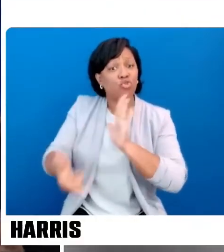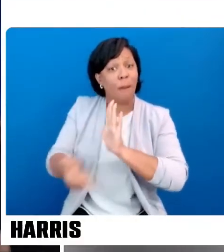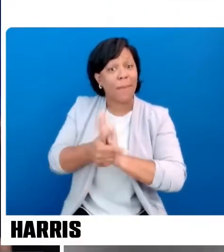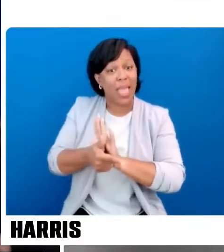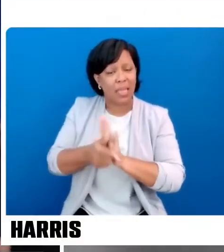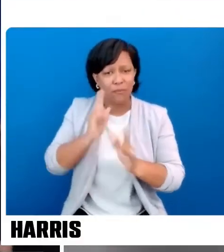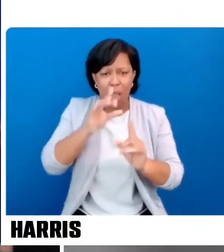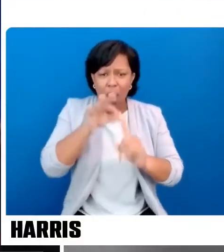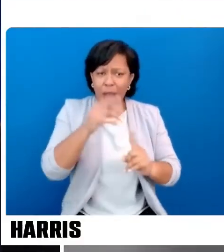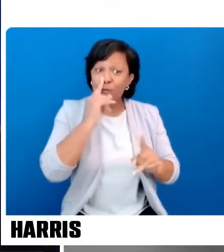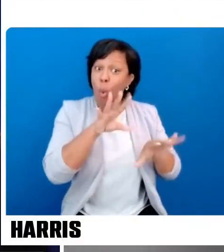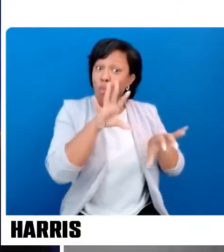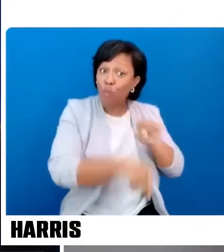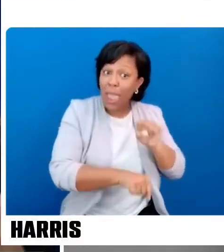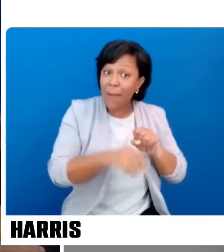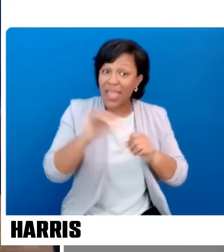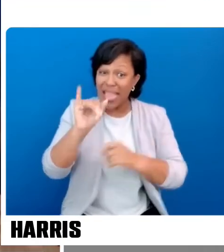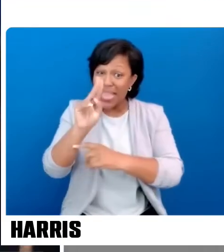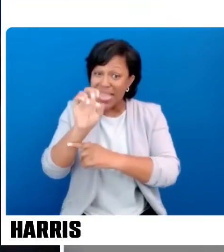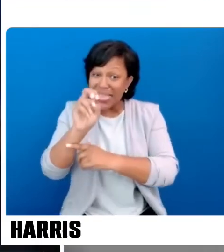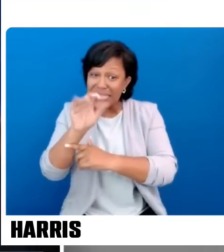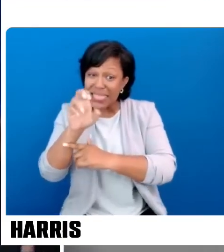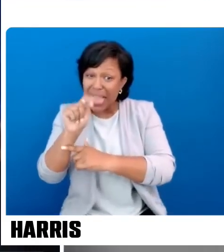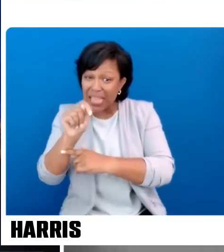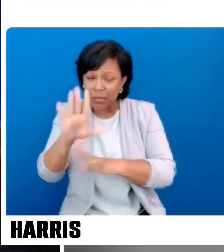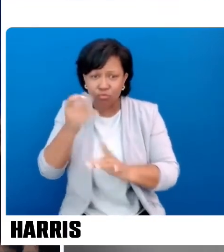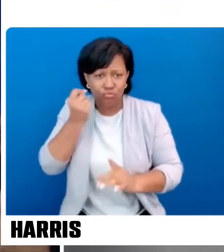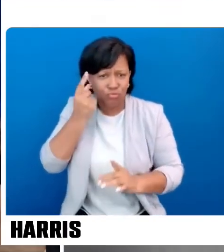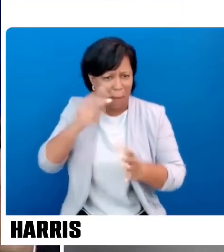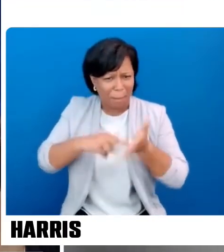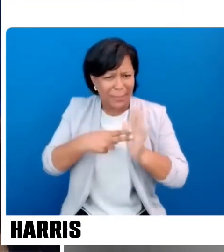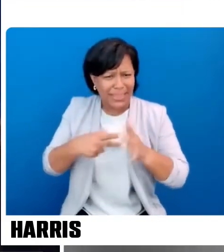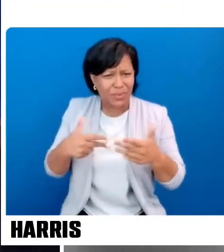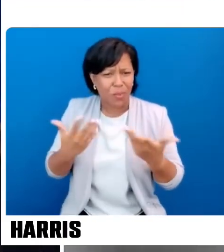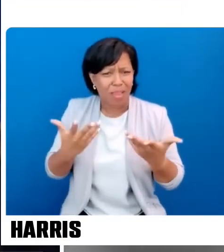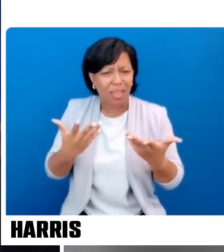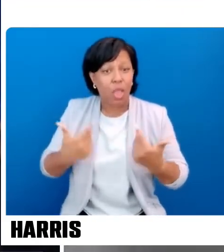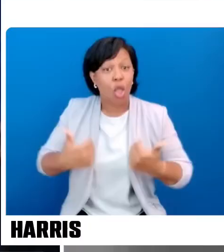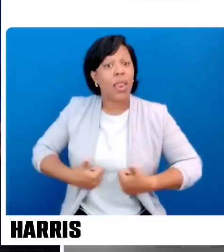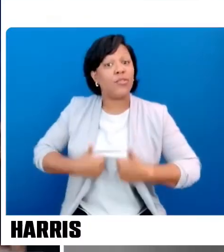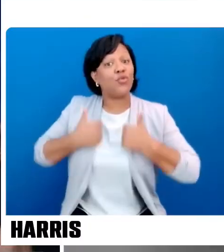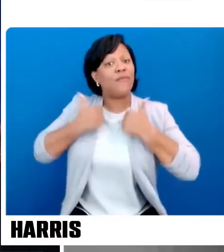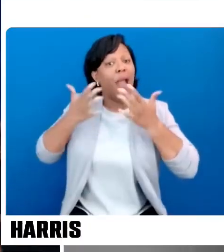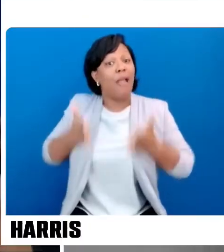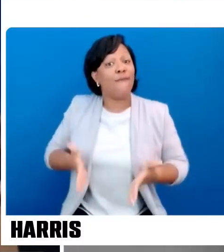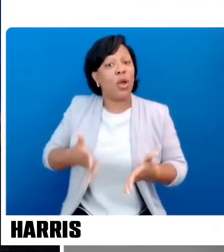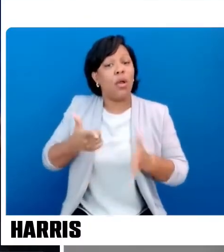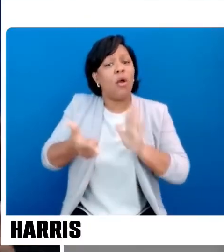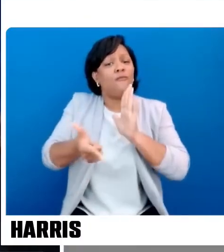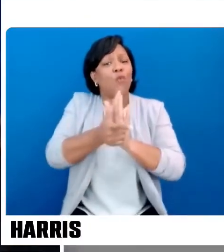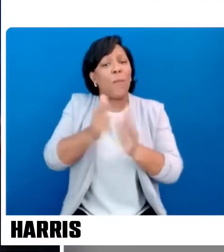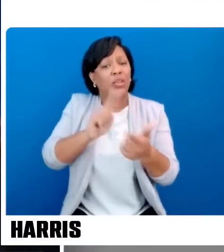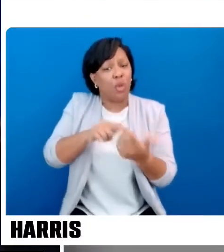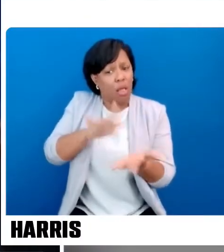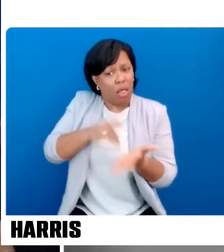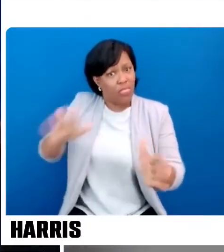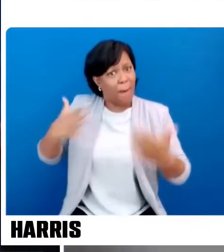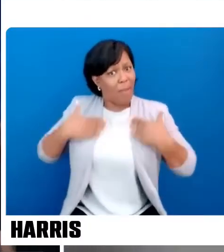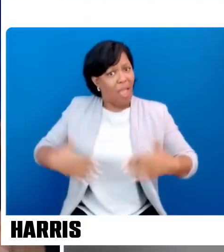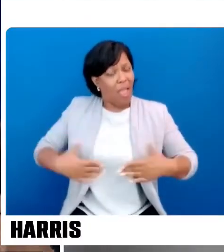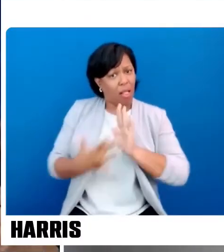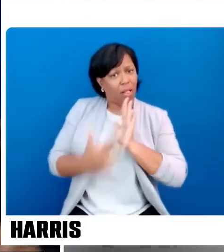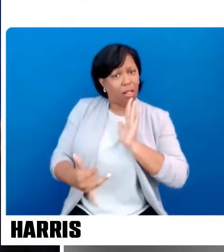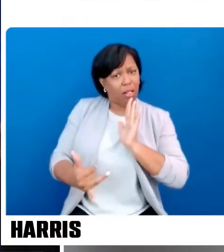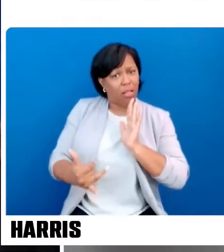understand what that means. A survivor of a crime of violation to their body does not have the right to make a decision about